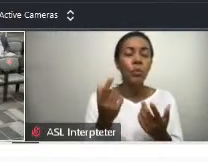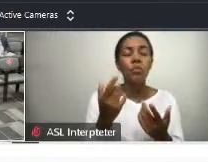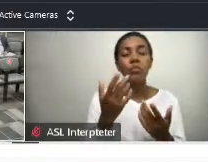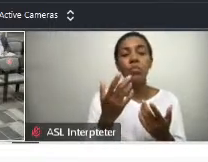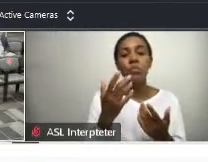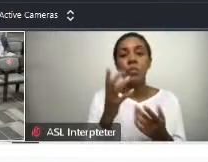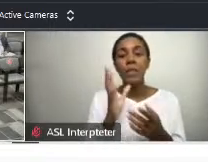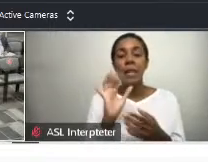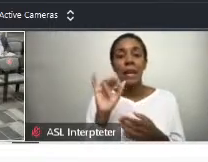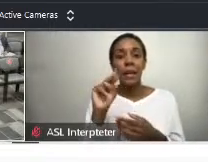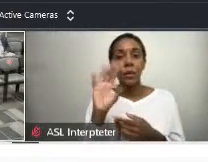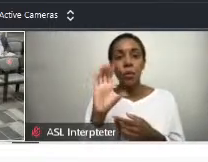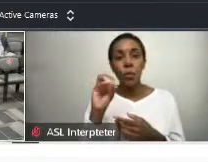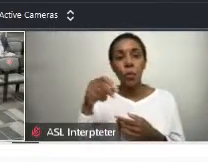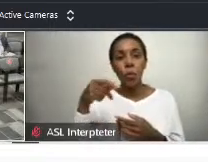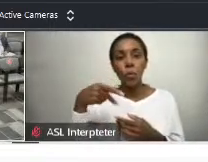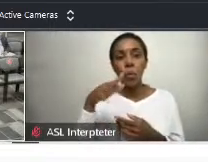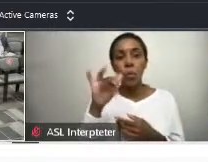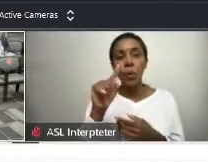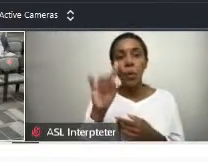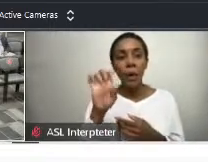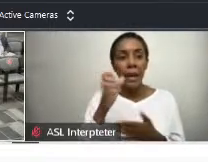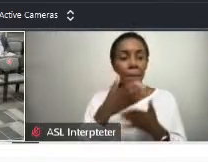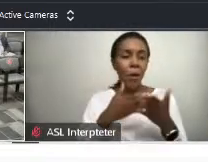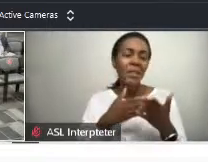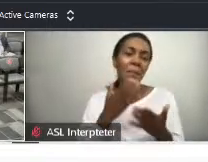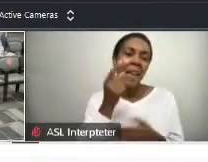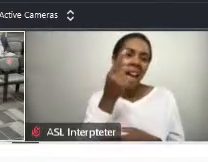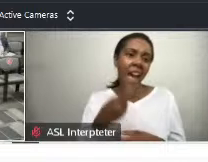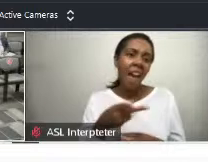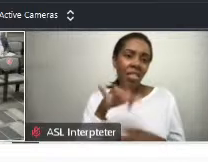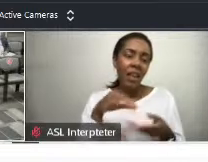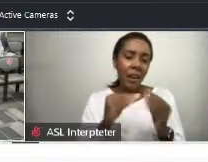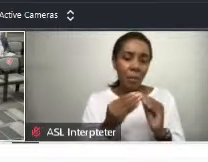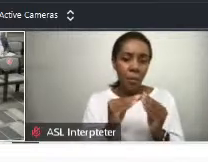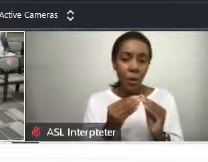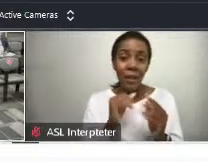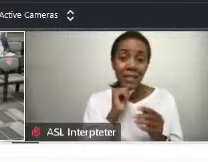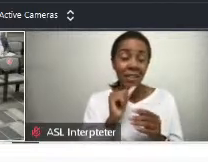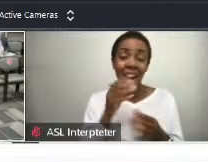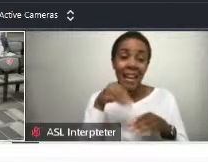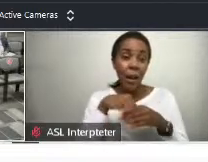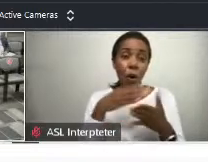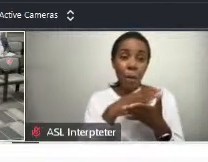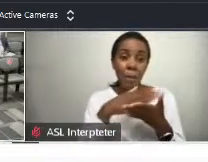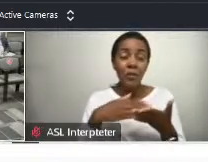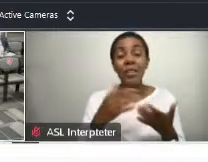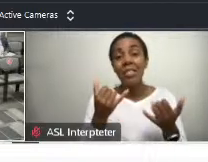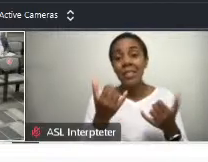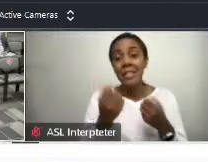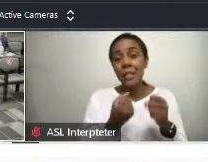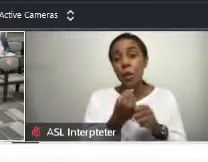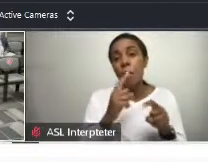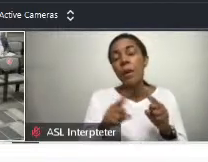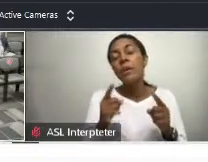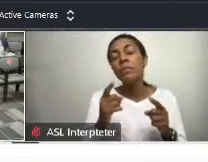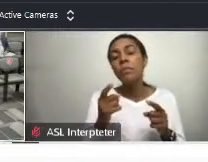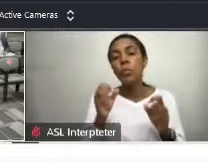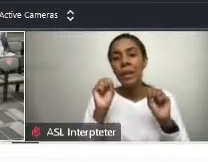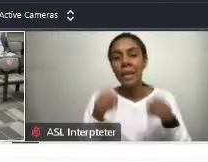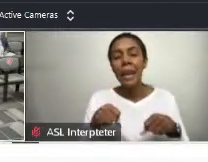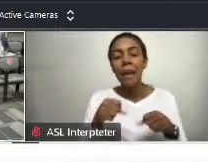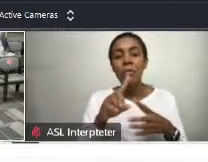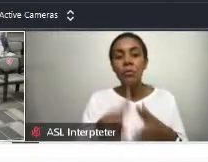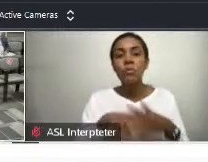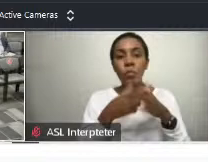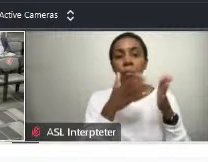amount as a conservative number. So Director Belinda, this wasn't necessarily in our budget this year, but that's certainly something that we can begin planning